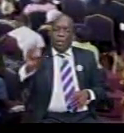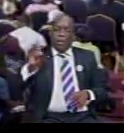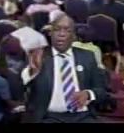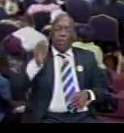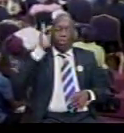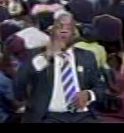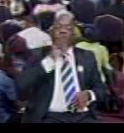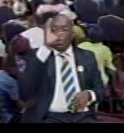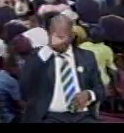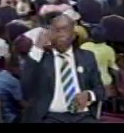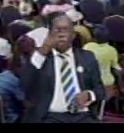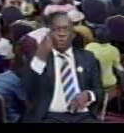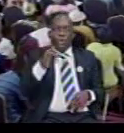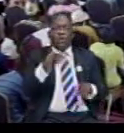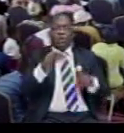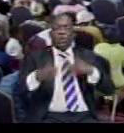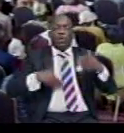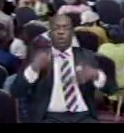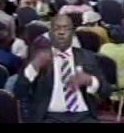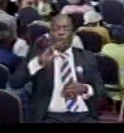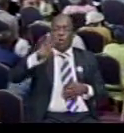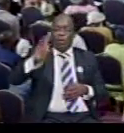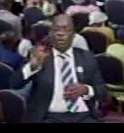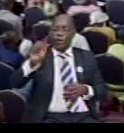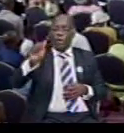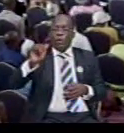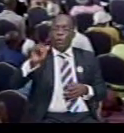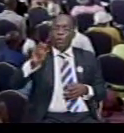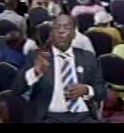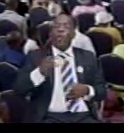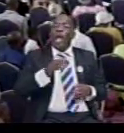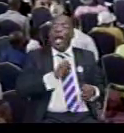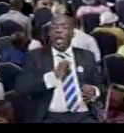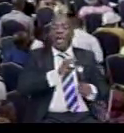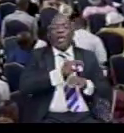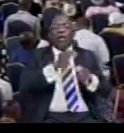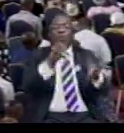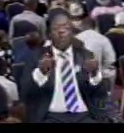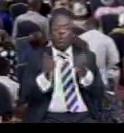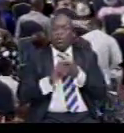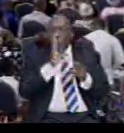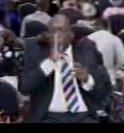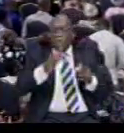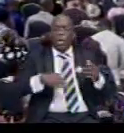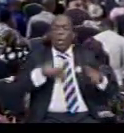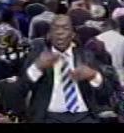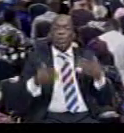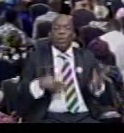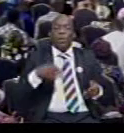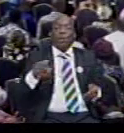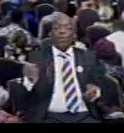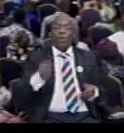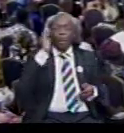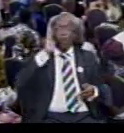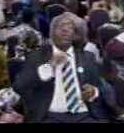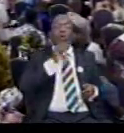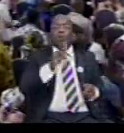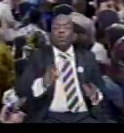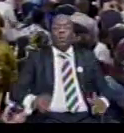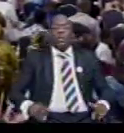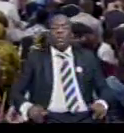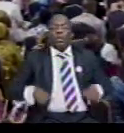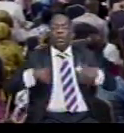What's that to me? I want to be happy. They'll not be living for the establishment of